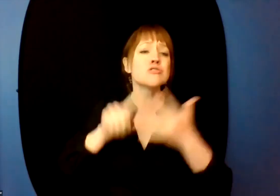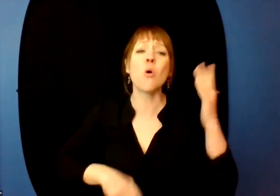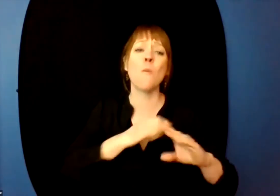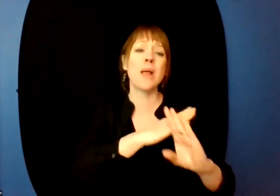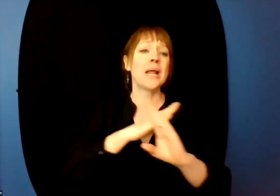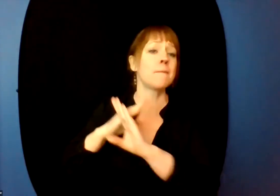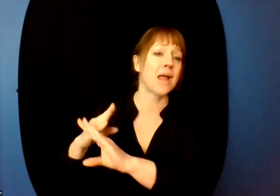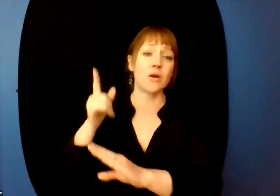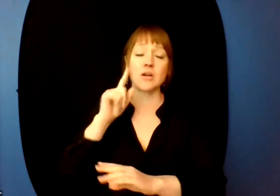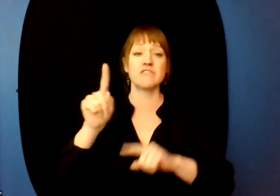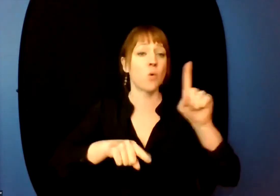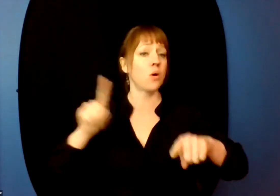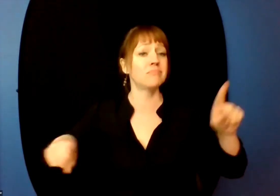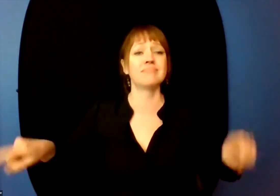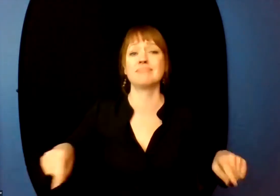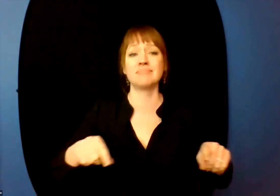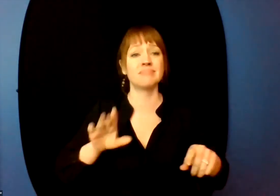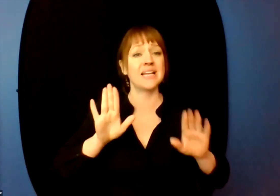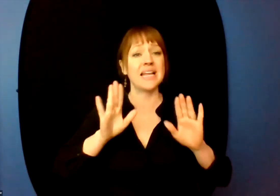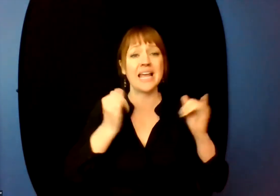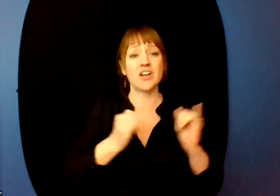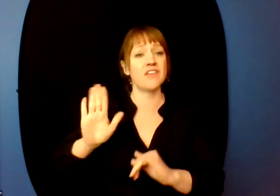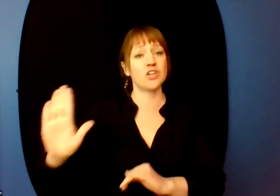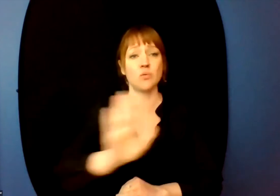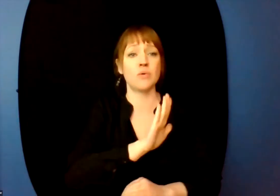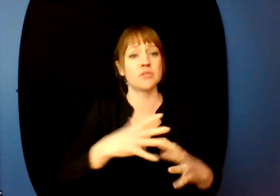many, and yeah. So that's our mission, is to overcome